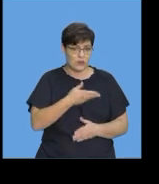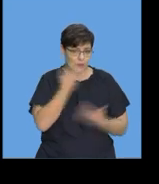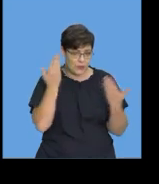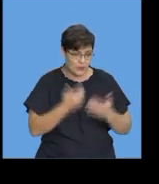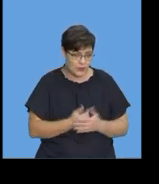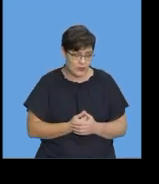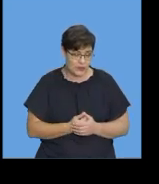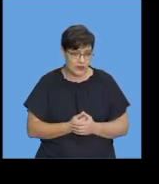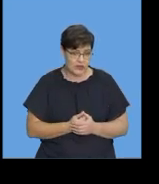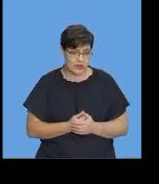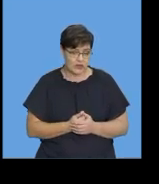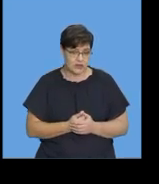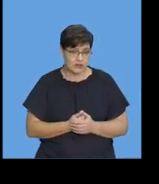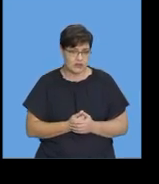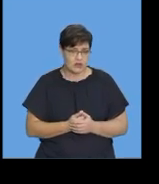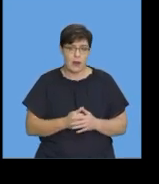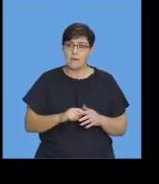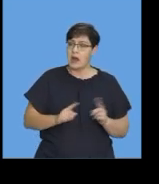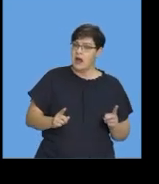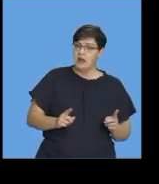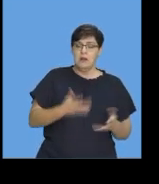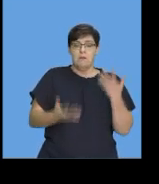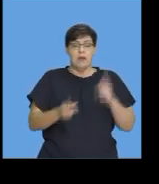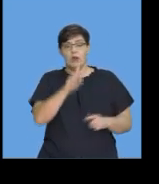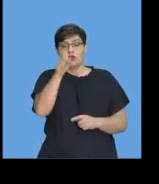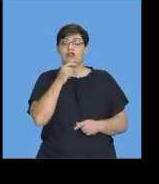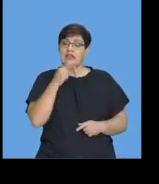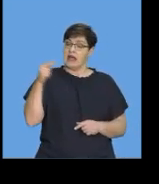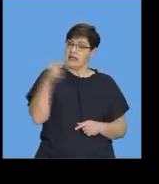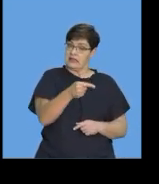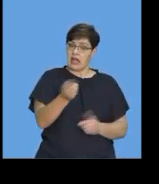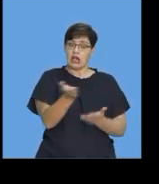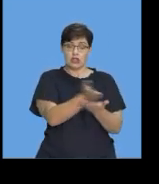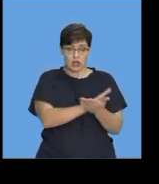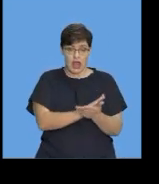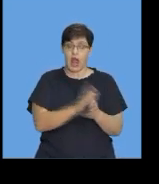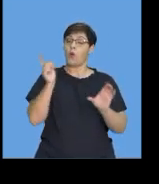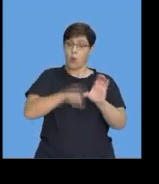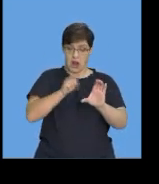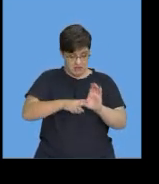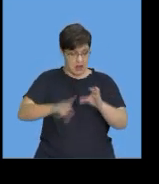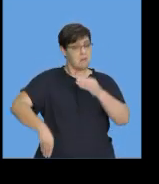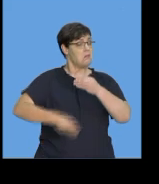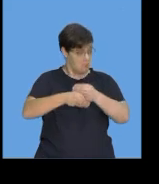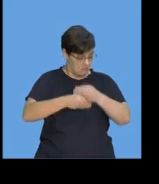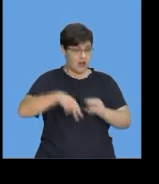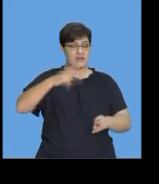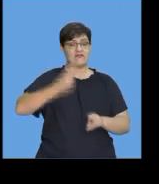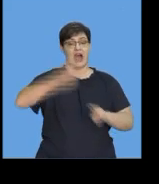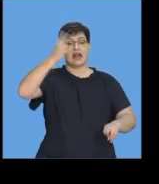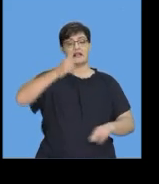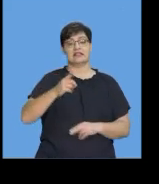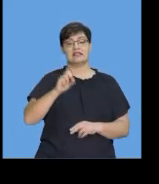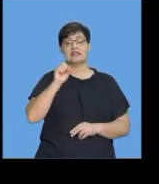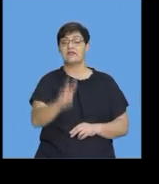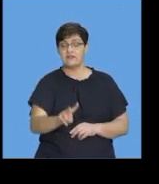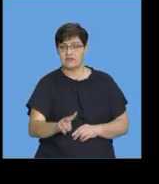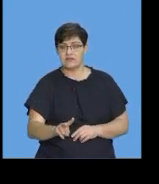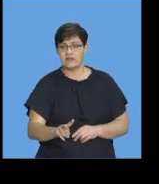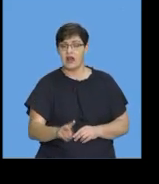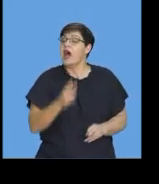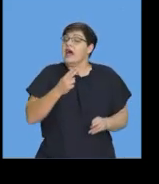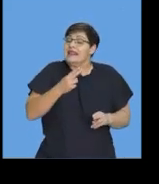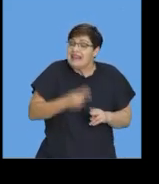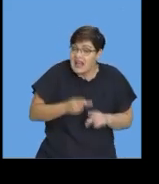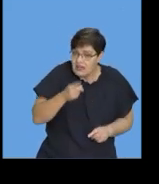However, if the question had said that these shares do qualify for the final dividend, then